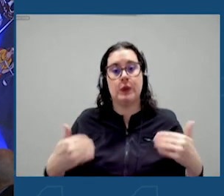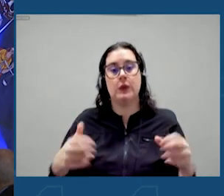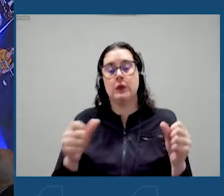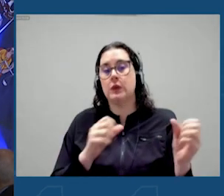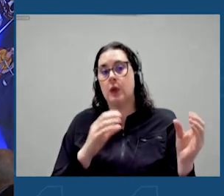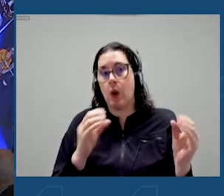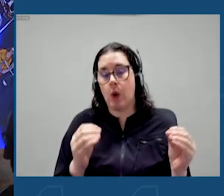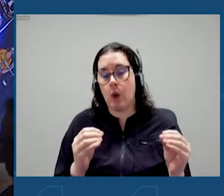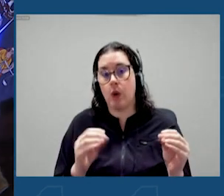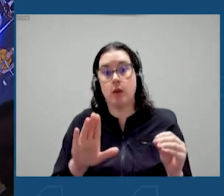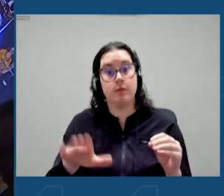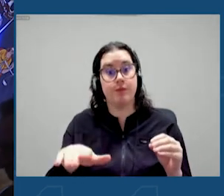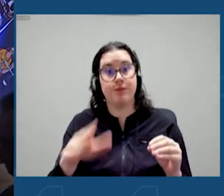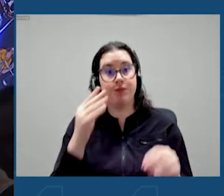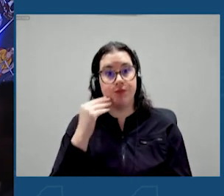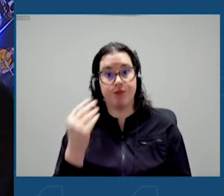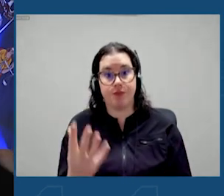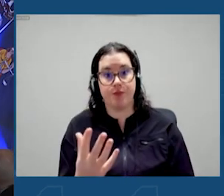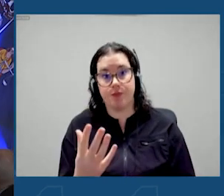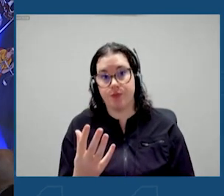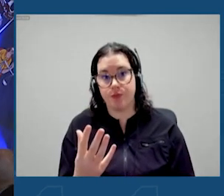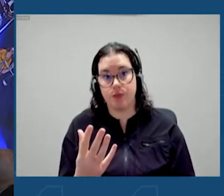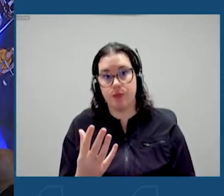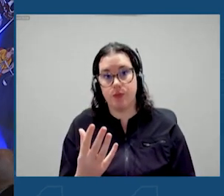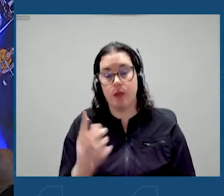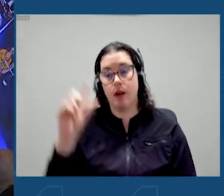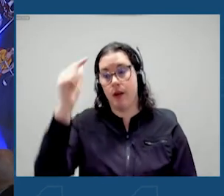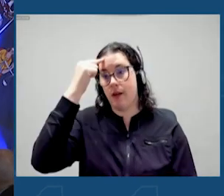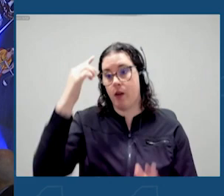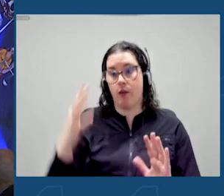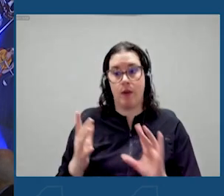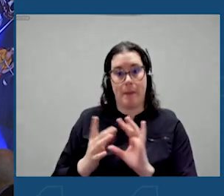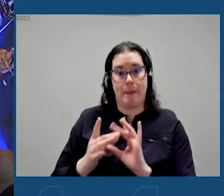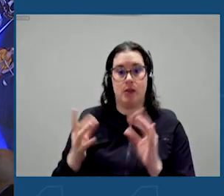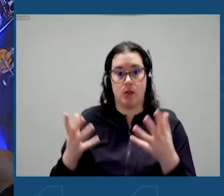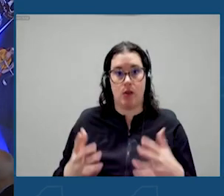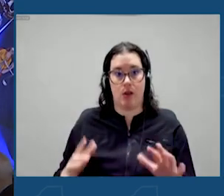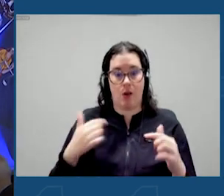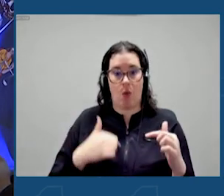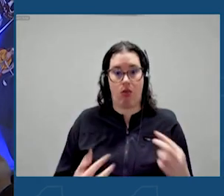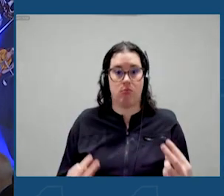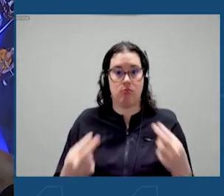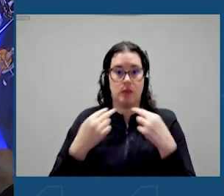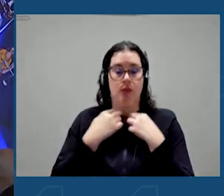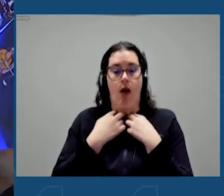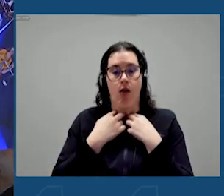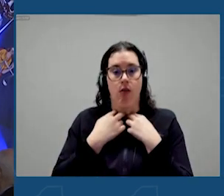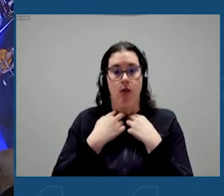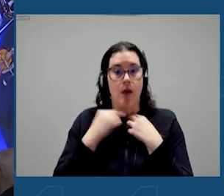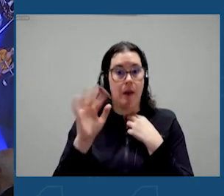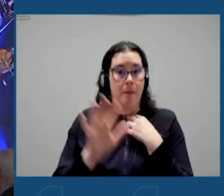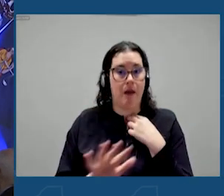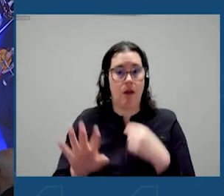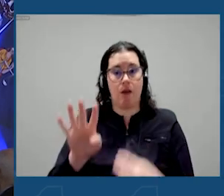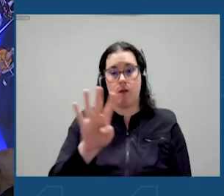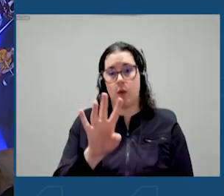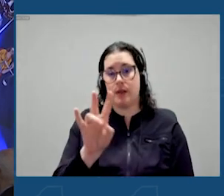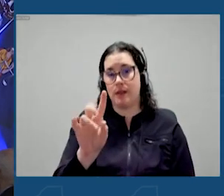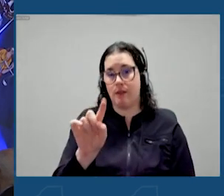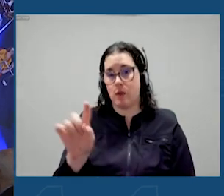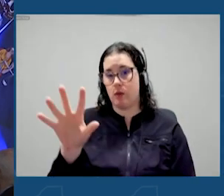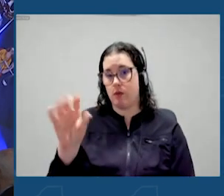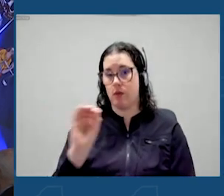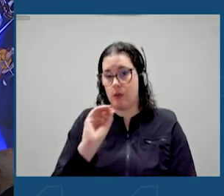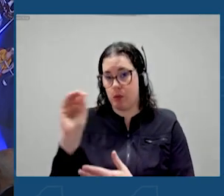And by the way, as the governor said, we're stuck at roughly 47 to 50%